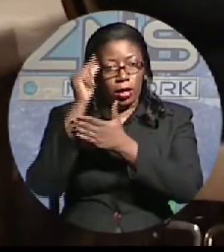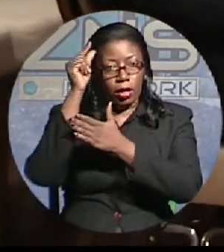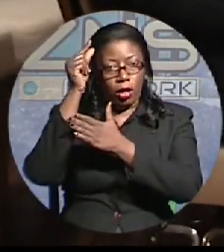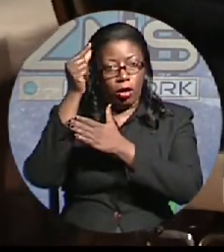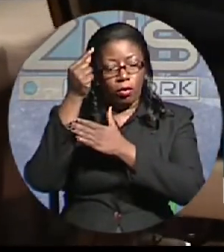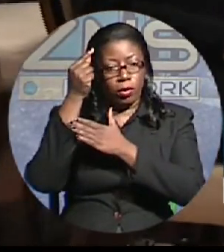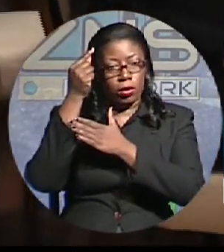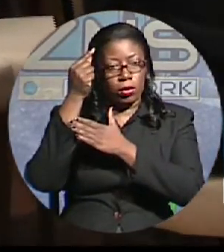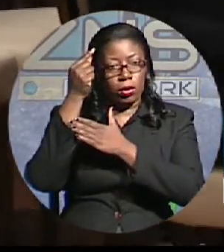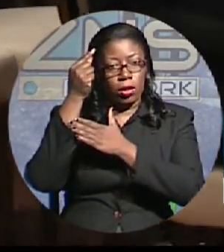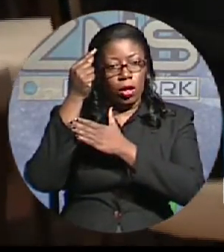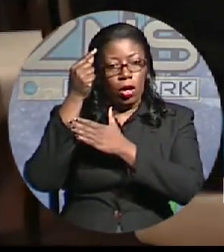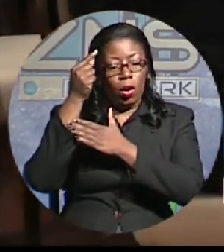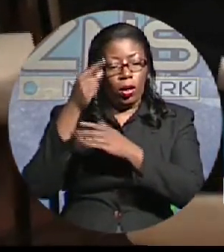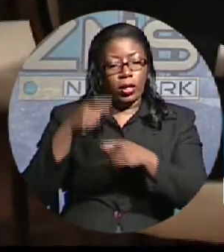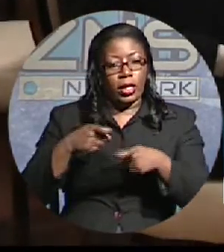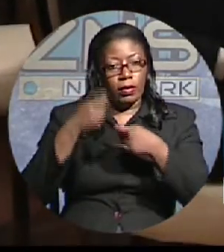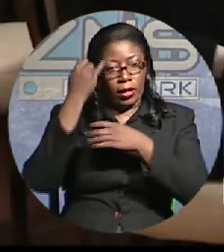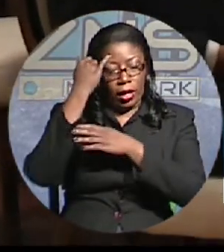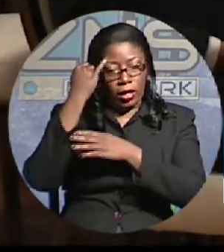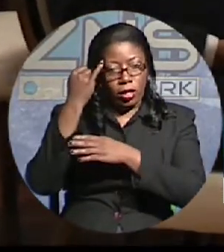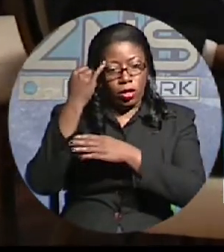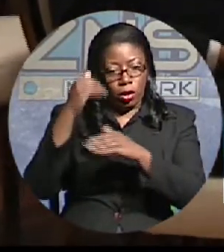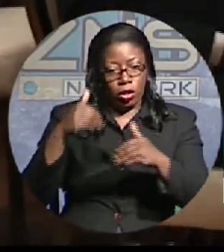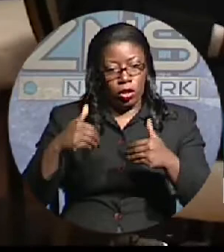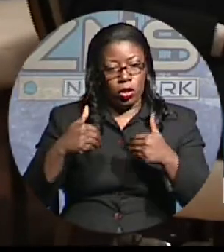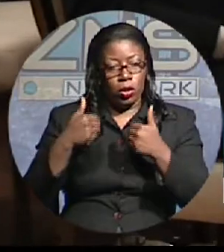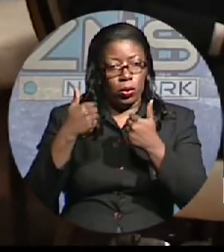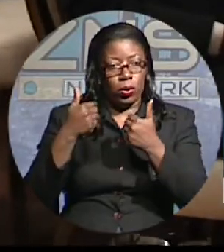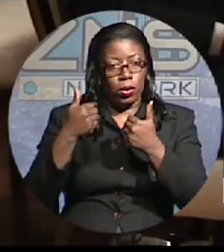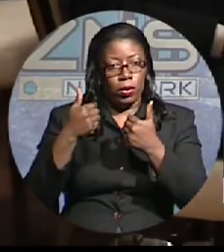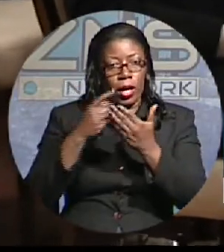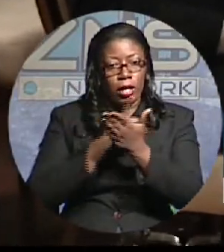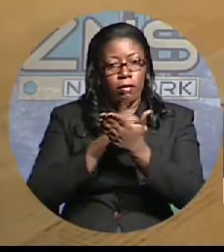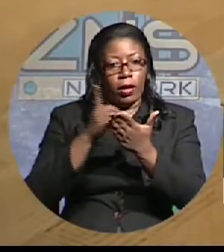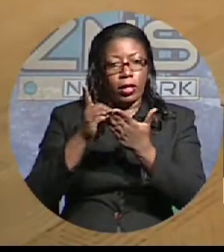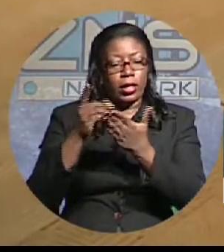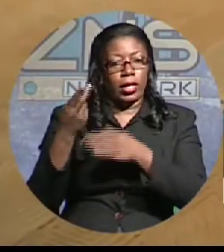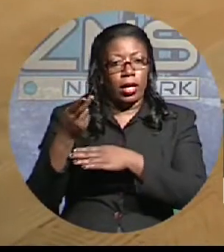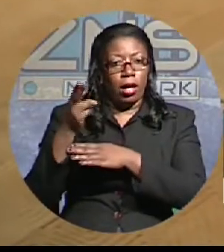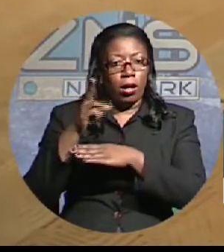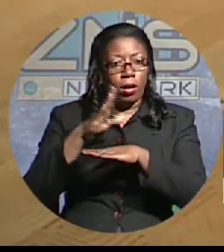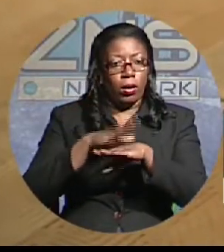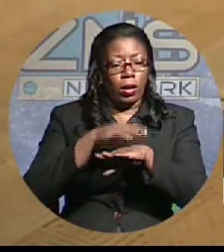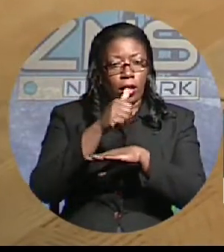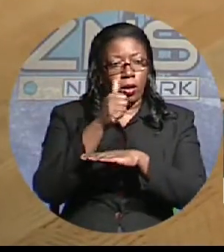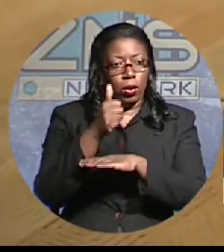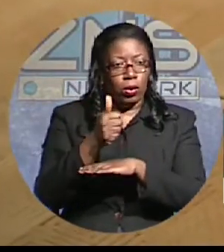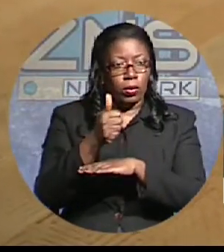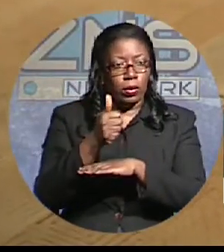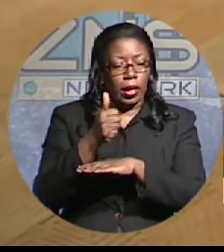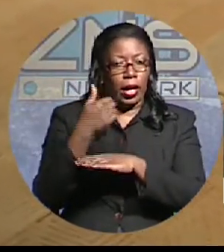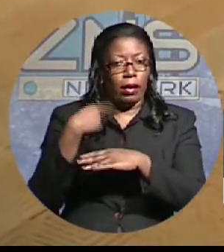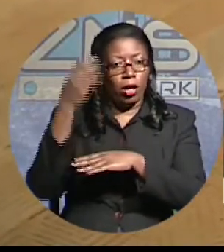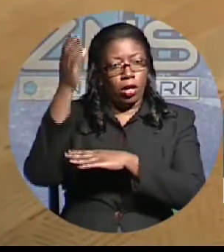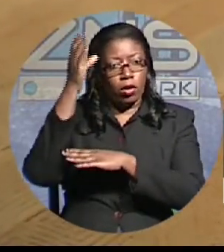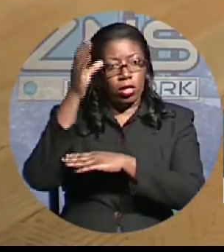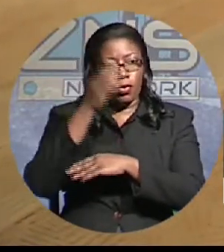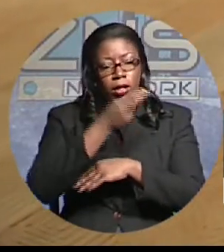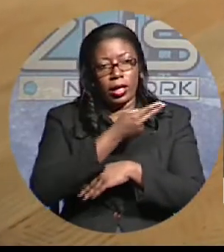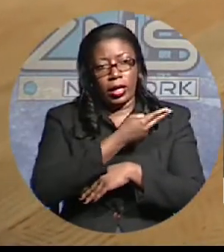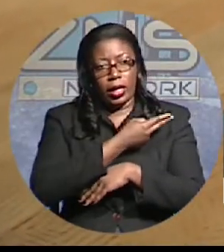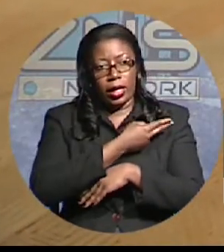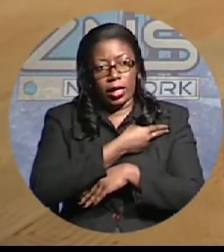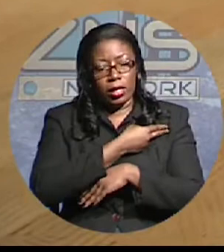youth issues as well as promote national development campaigns of their own. Newly elected President Christopher Higgs says he plans to focus